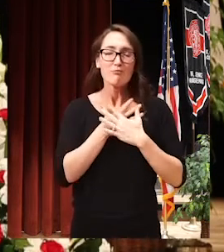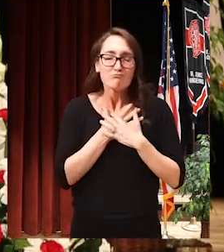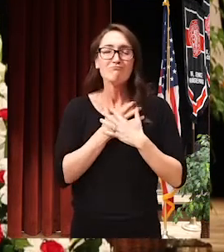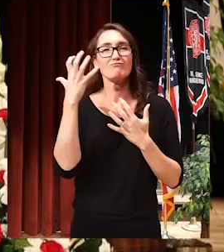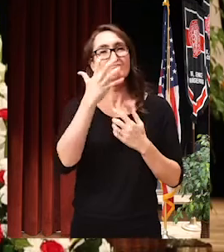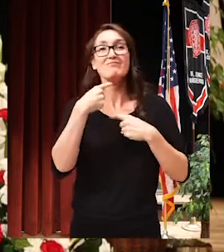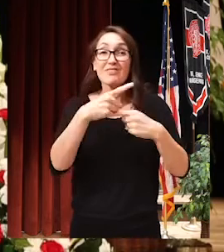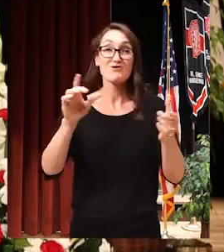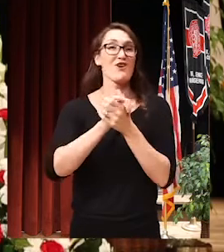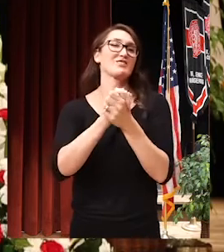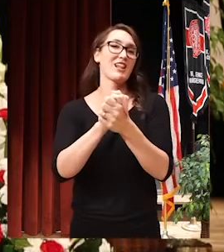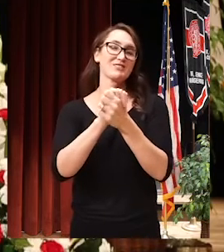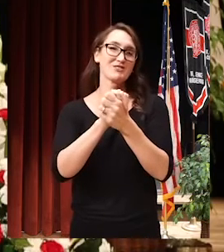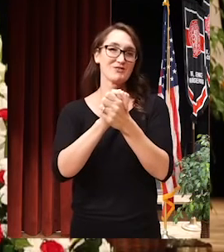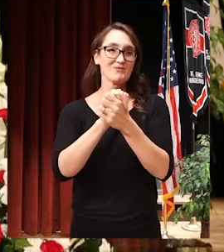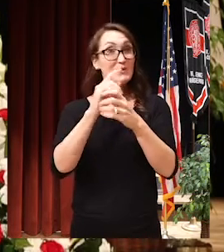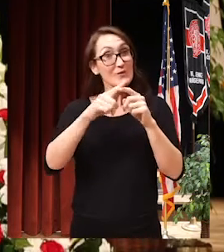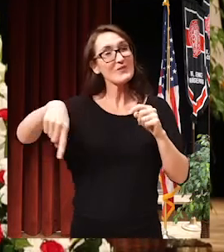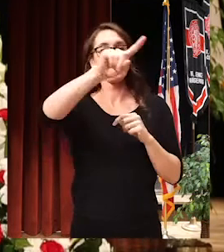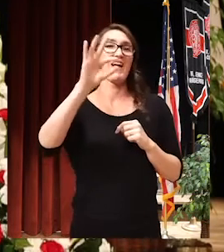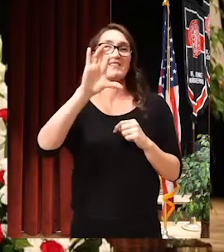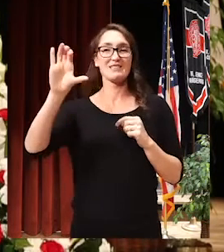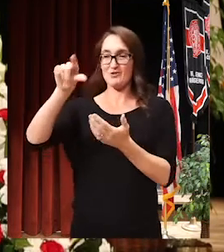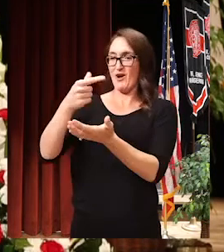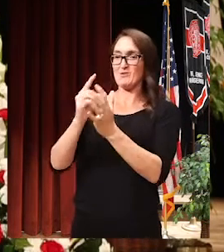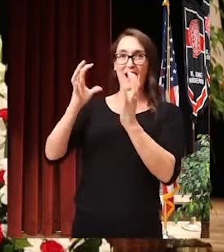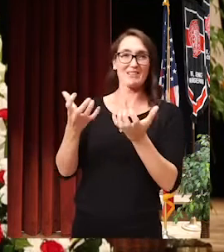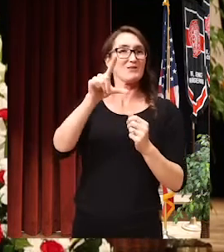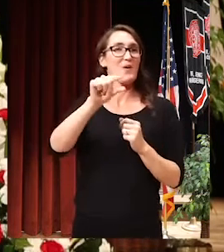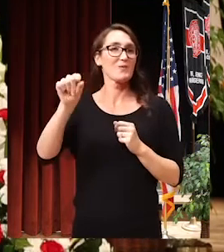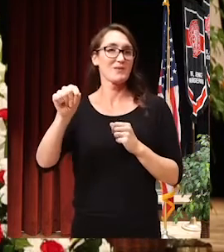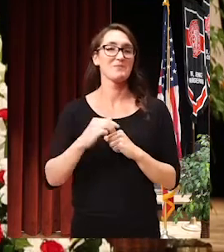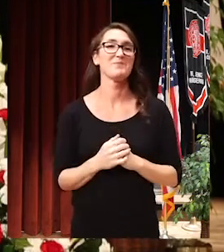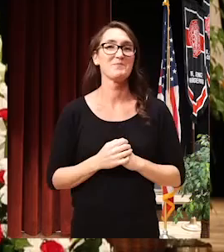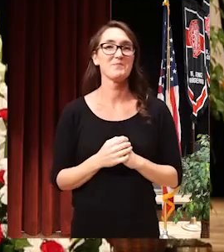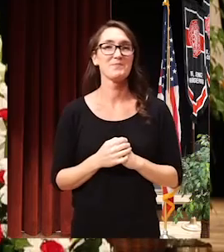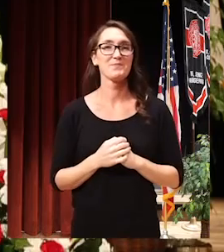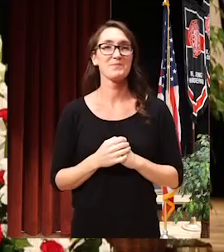my heart, congratulations to Fresno City College graduating class of 2020.